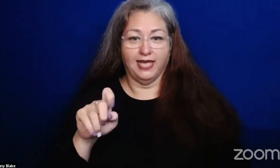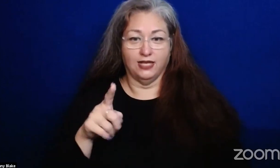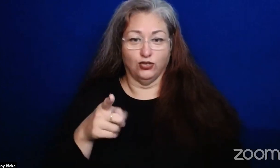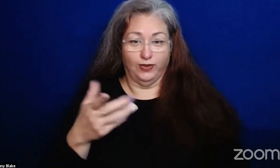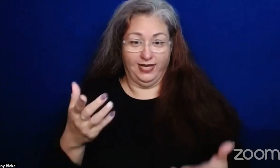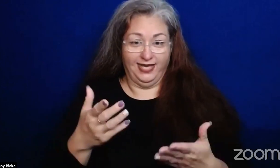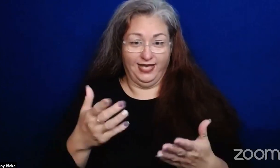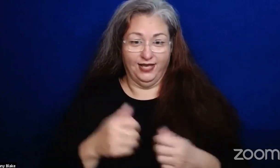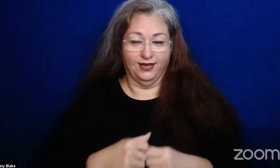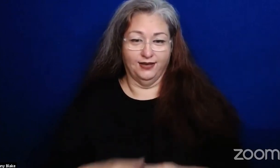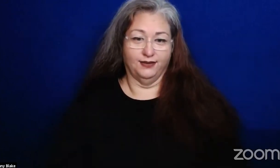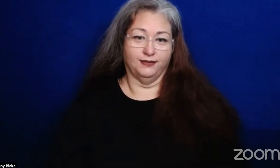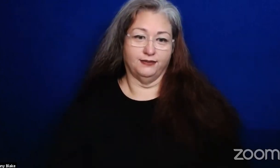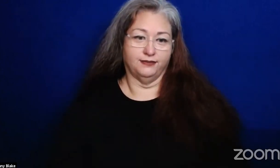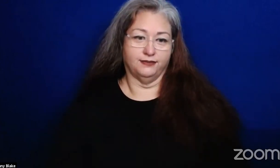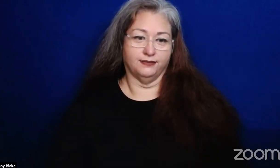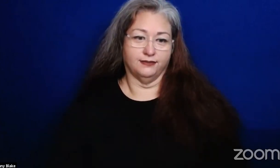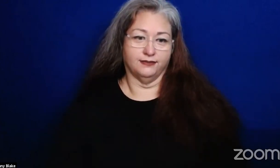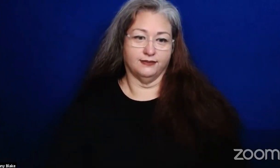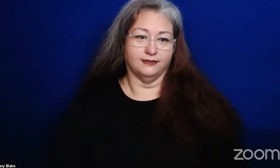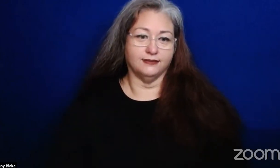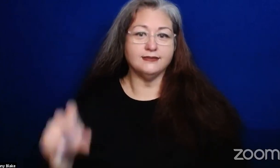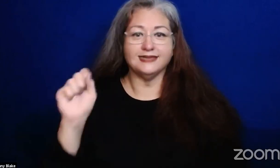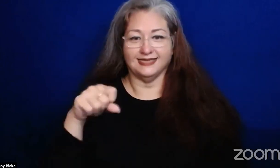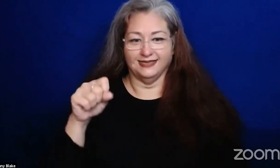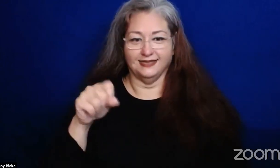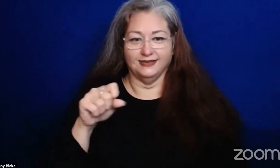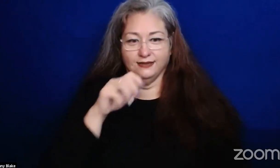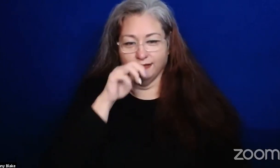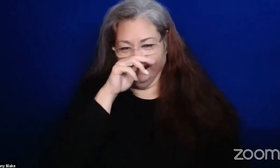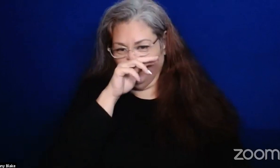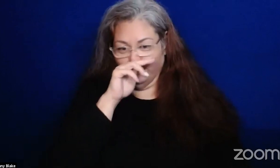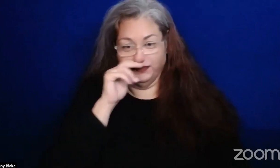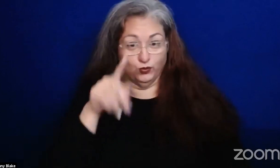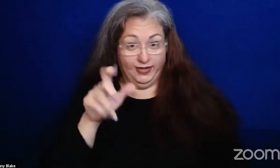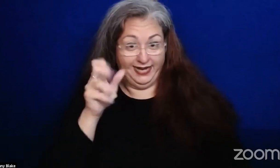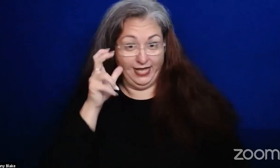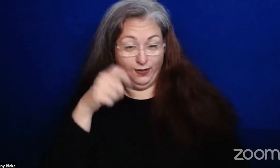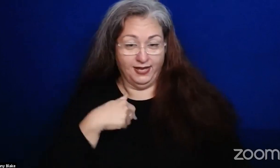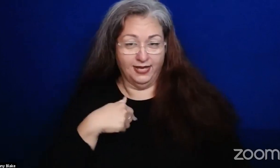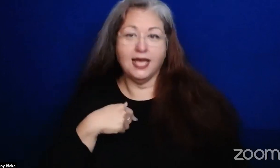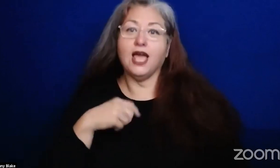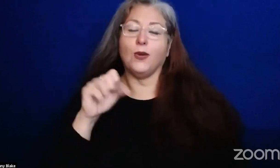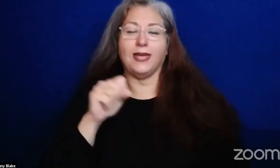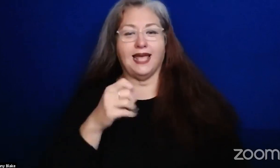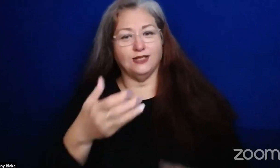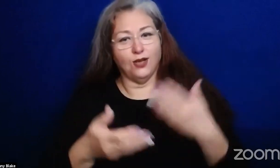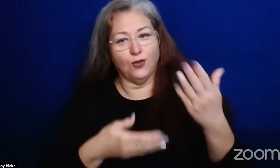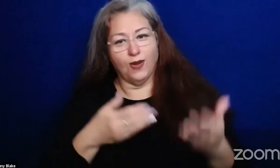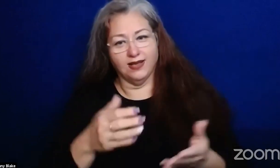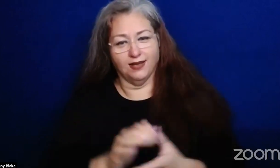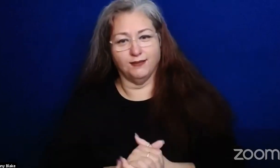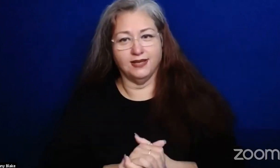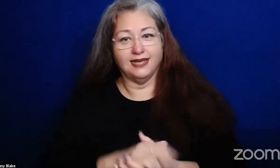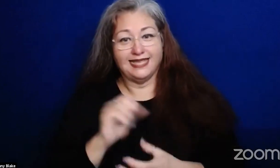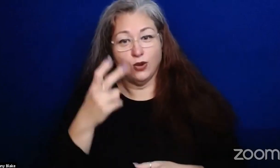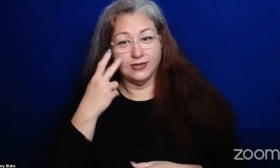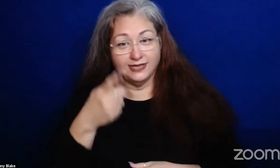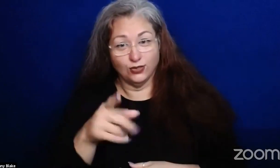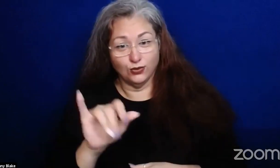Lepa? Yes. Do you hear me? Welcome. Yes. Do you hear you? Do. Can we see you